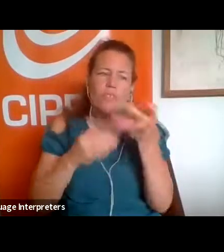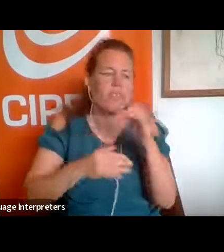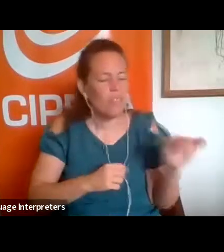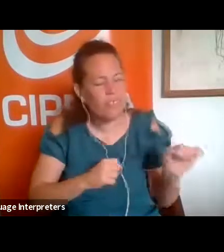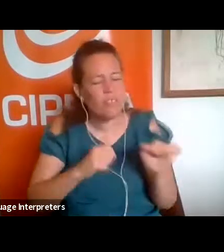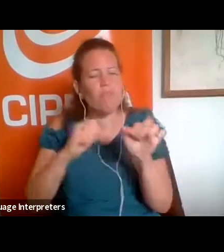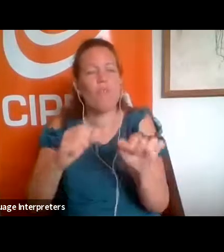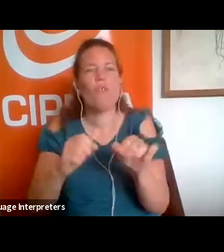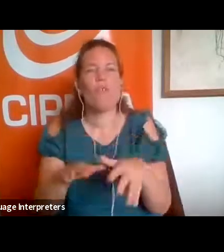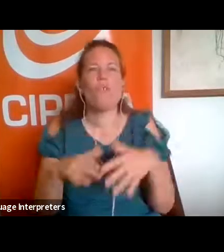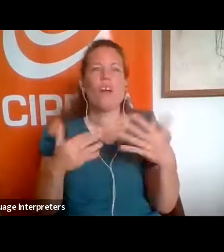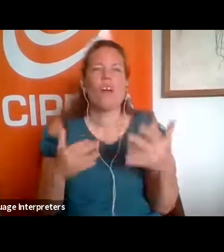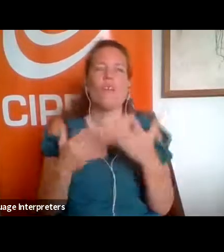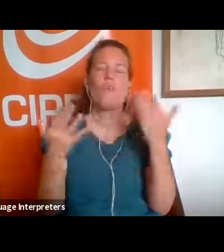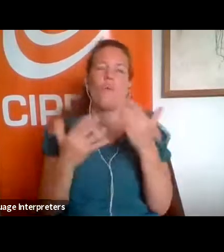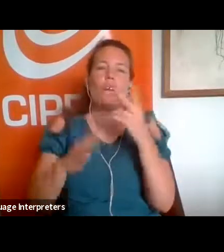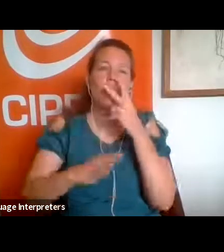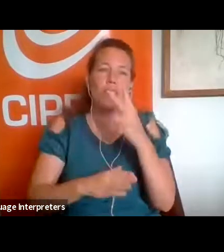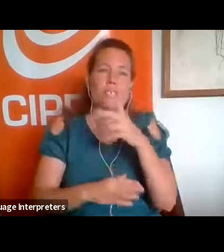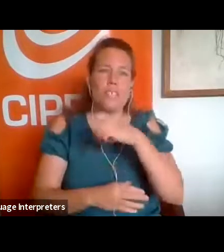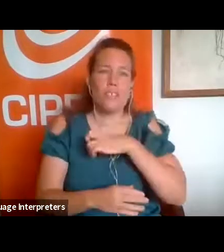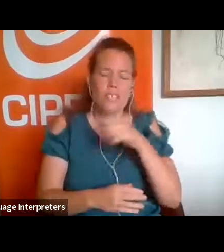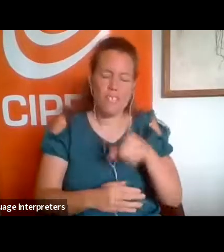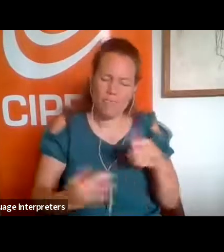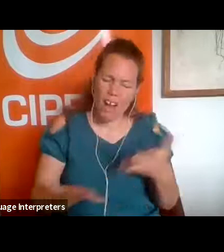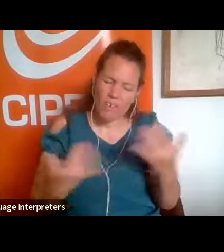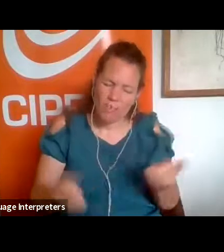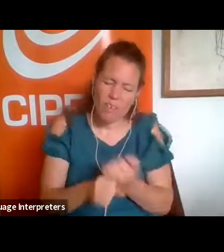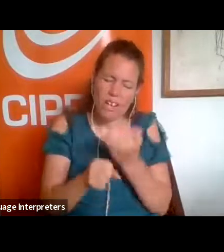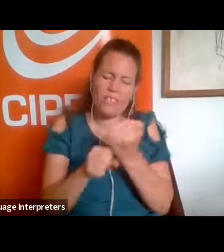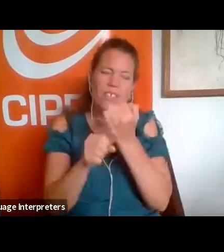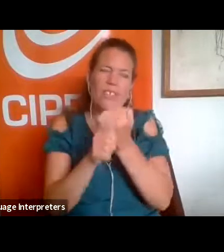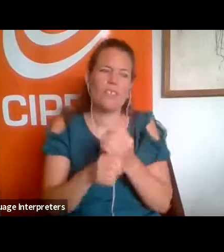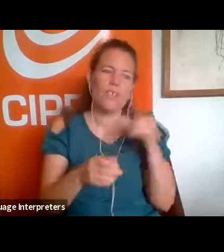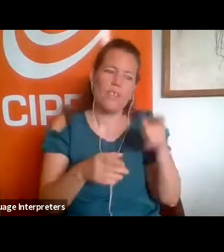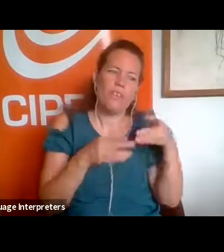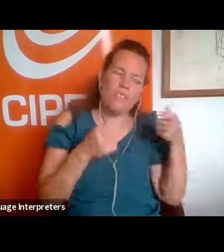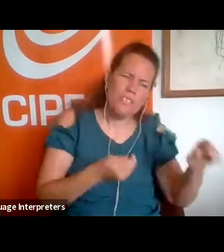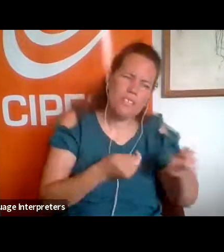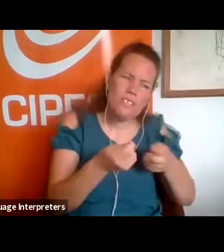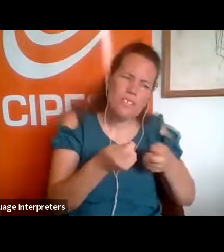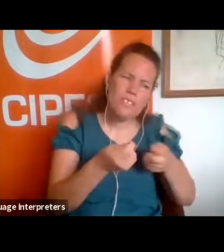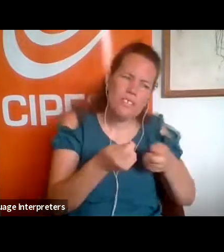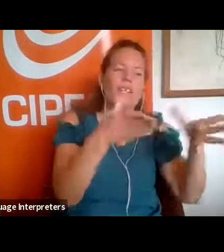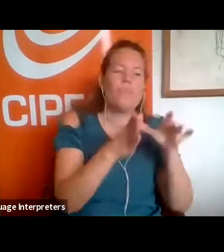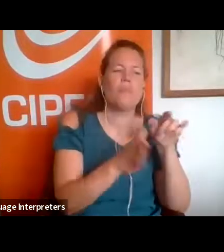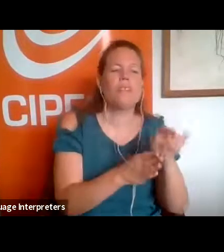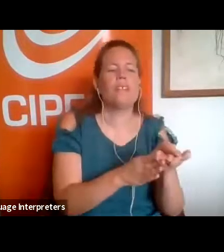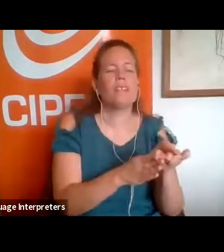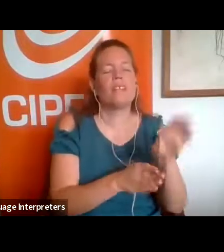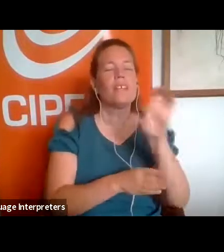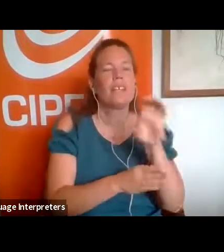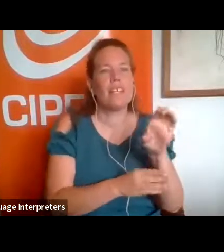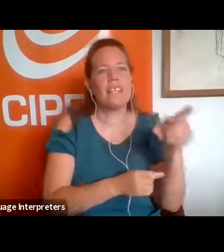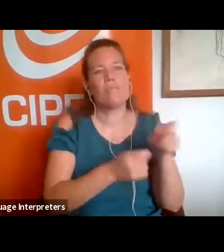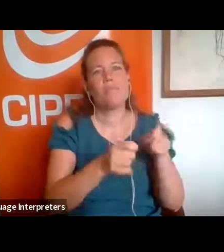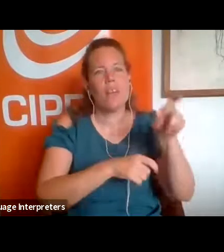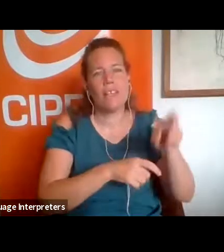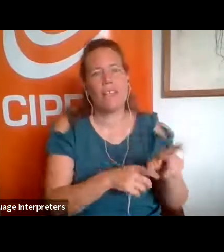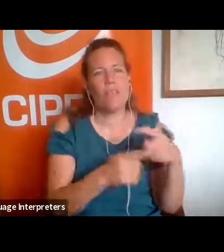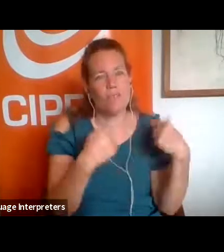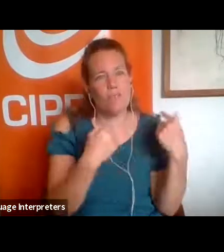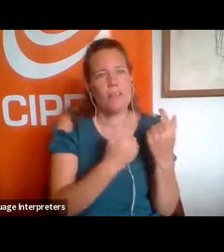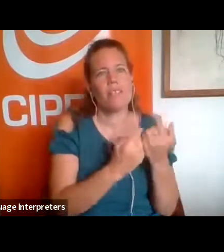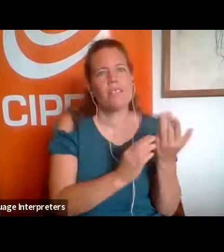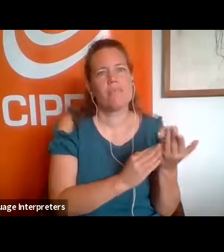where do you, see yourself functioning? So the steering committee is really a case manager from Paradigm Initiative, who's just the